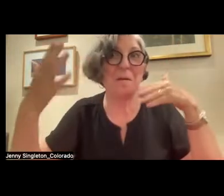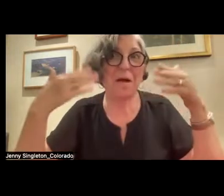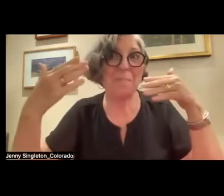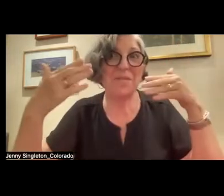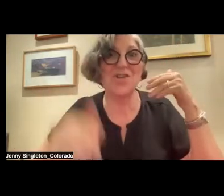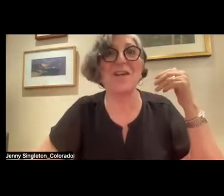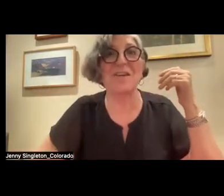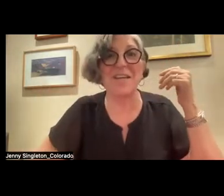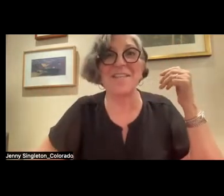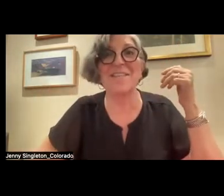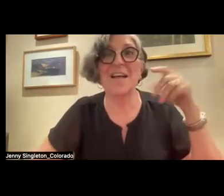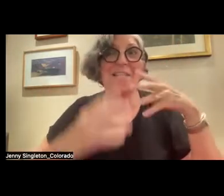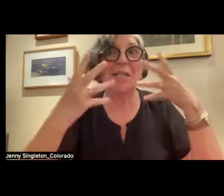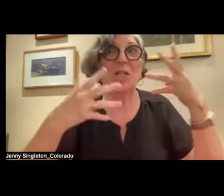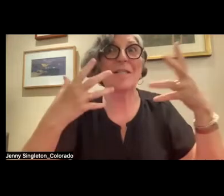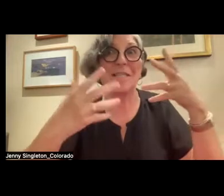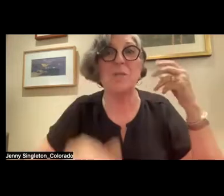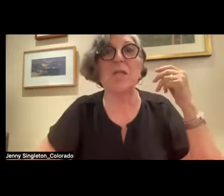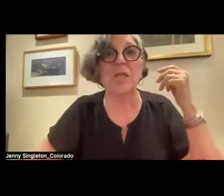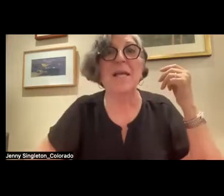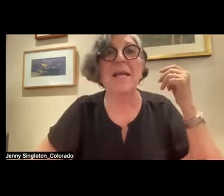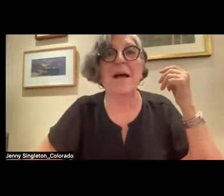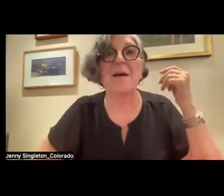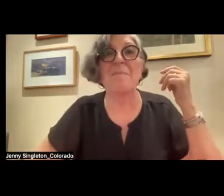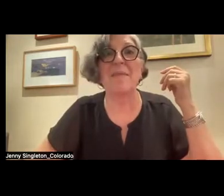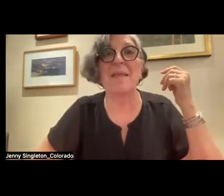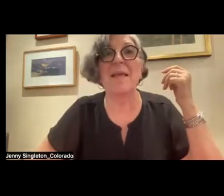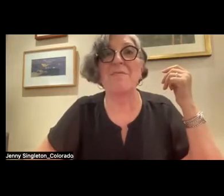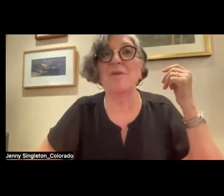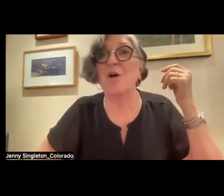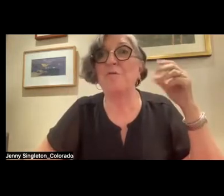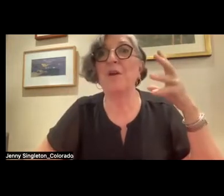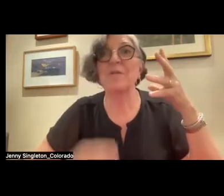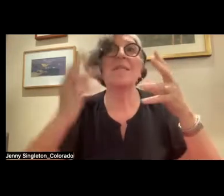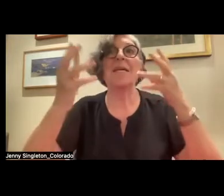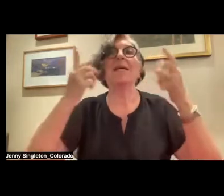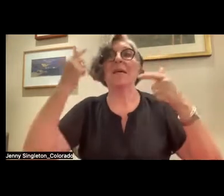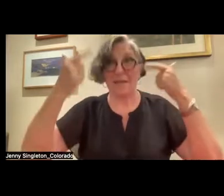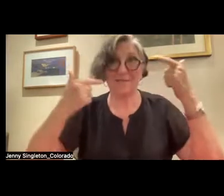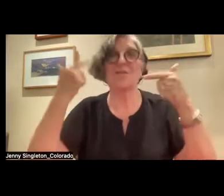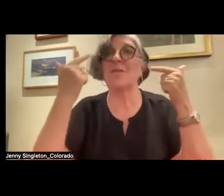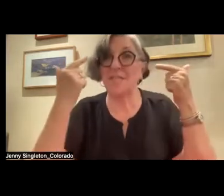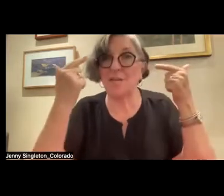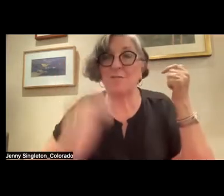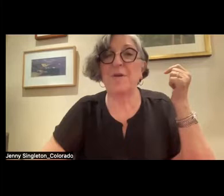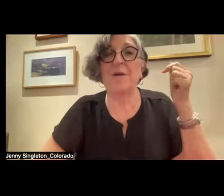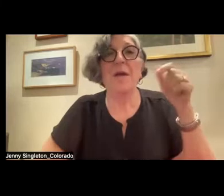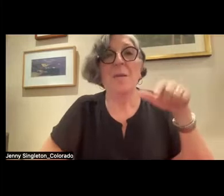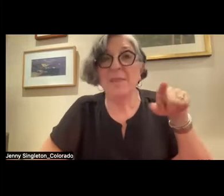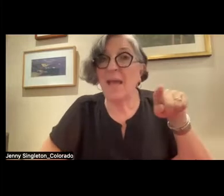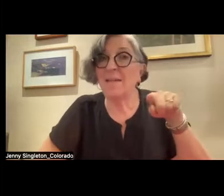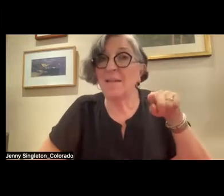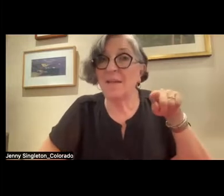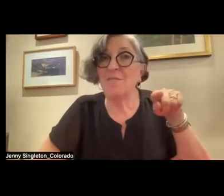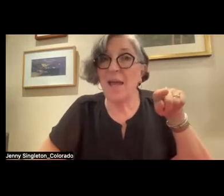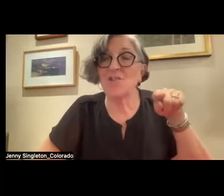more competition there is, signs that look similar, if they're low frequency, it starts to interfere.